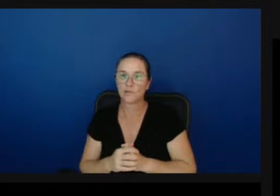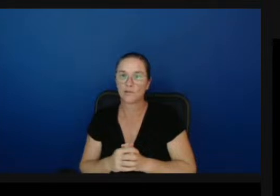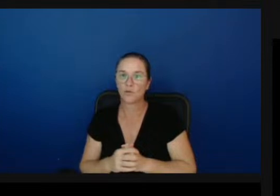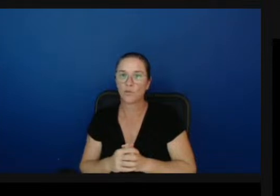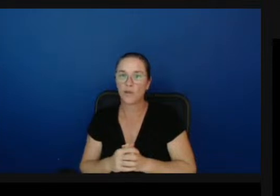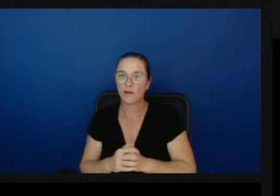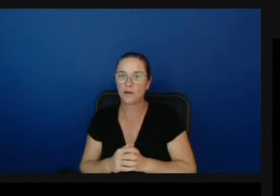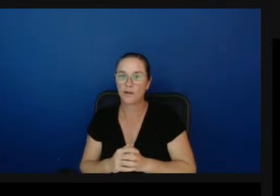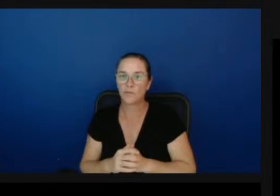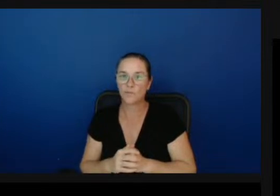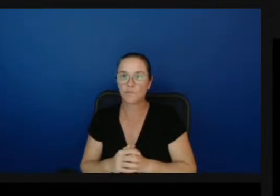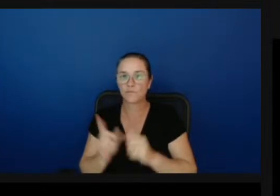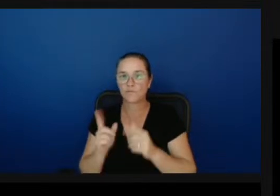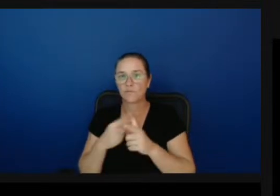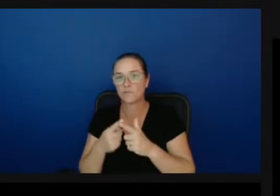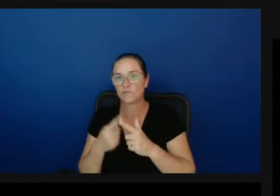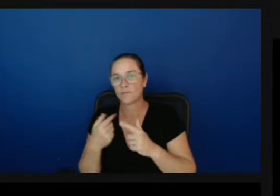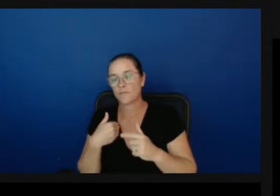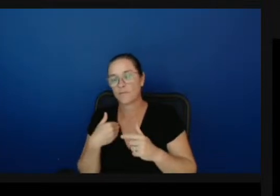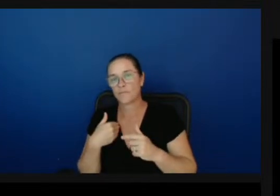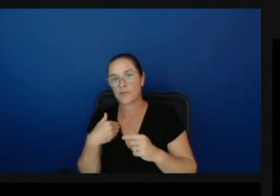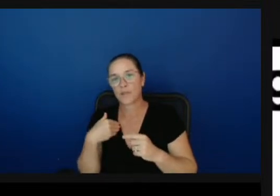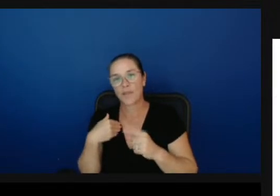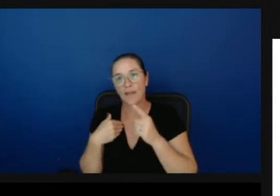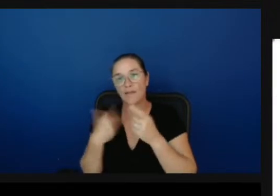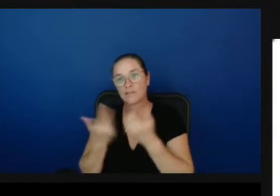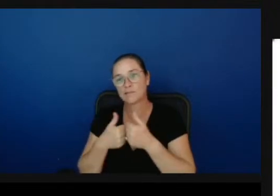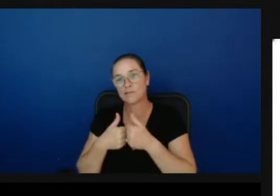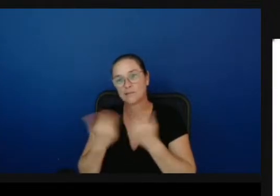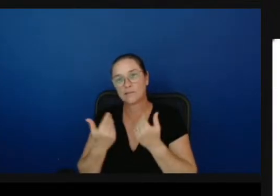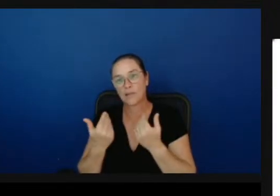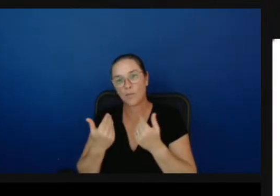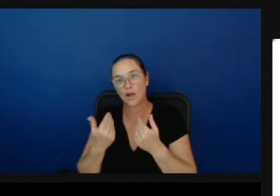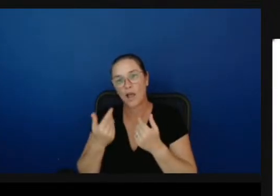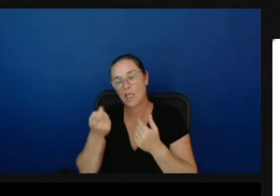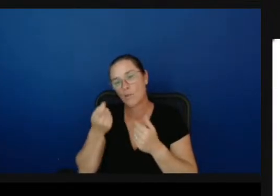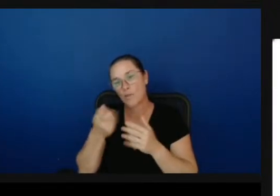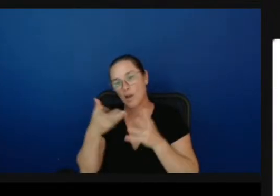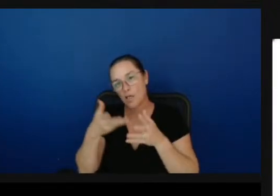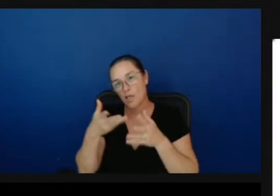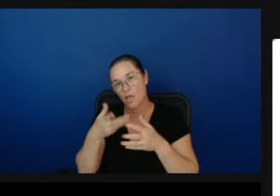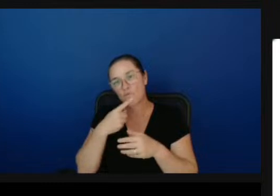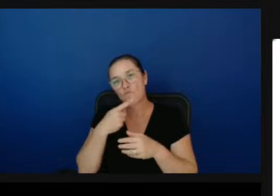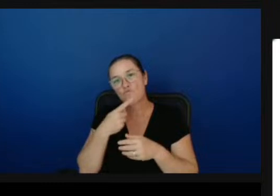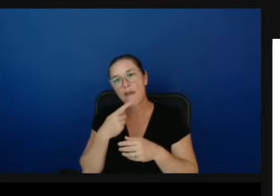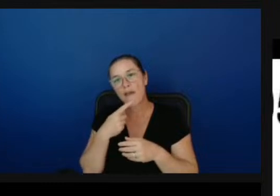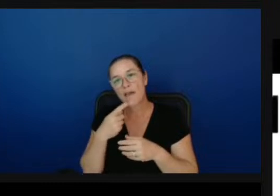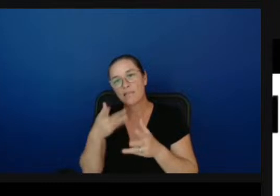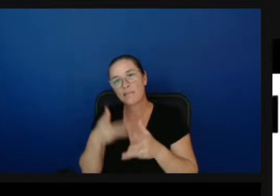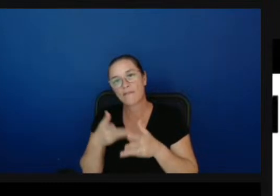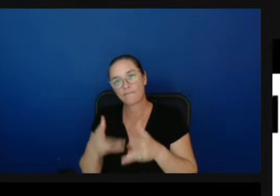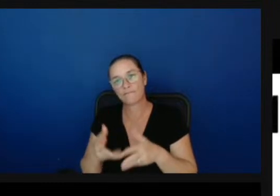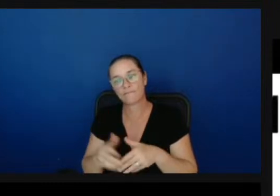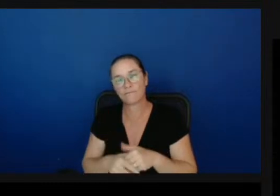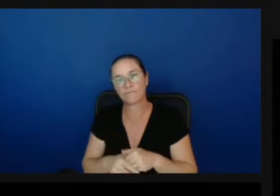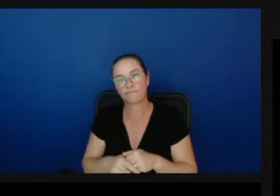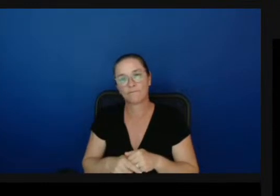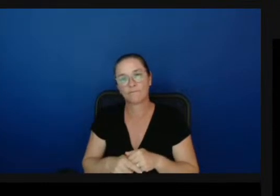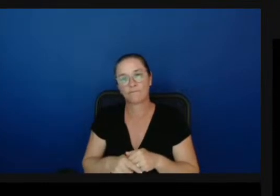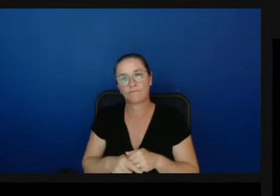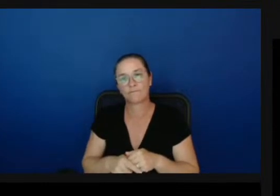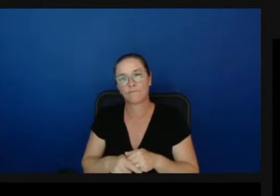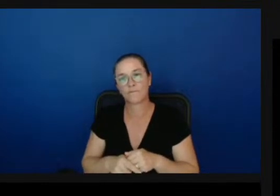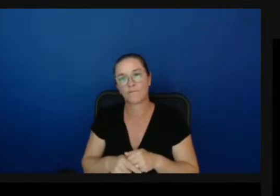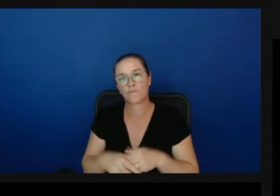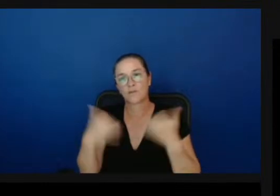there's a little separate bucket of that magma left, a little red spot right through there, in the 54 eruption. You